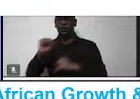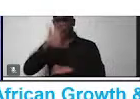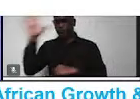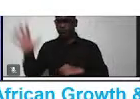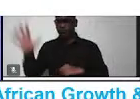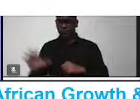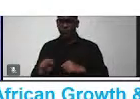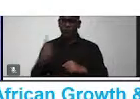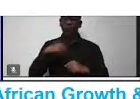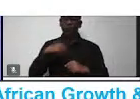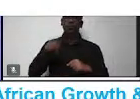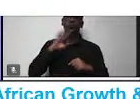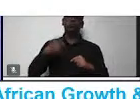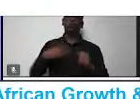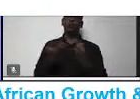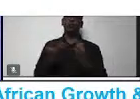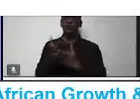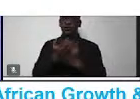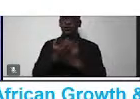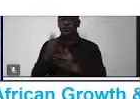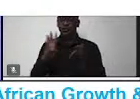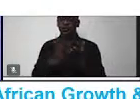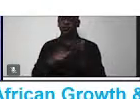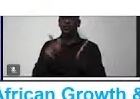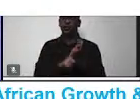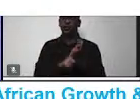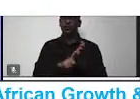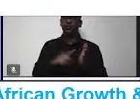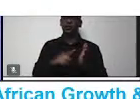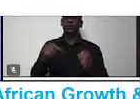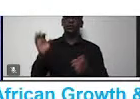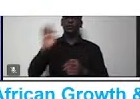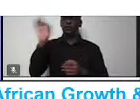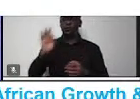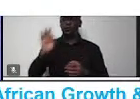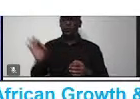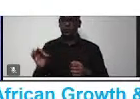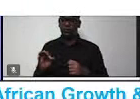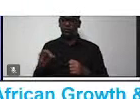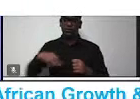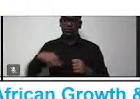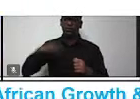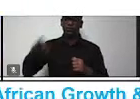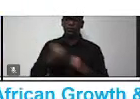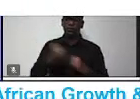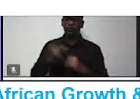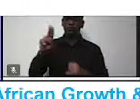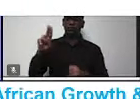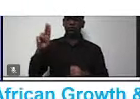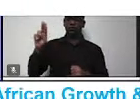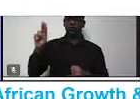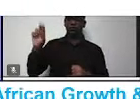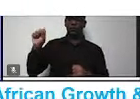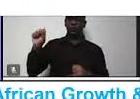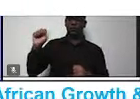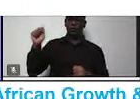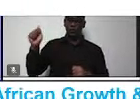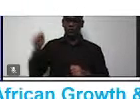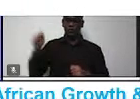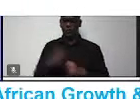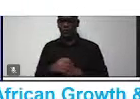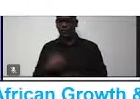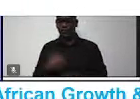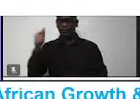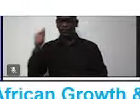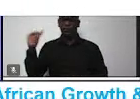have access to 97% of tariff lines duty-free into the United States because of AGOA. AGOA provides a lot